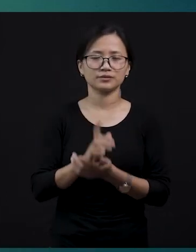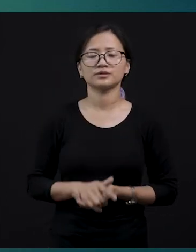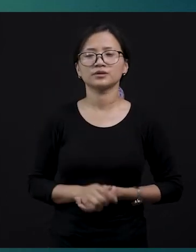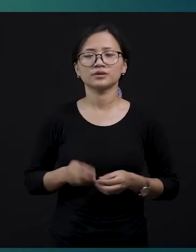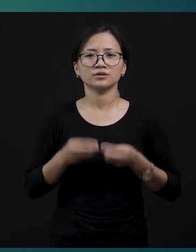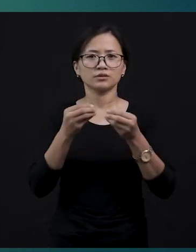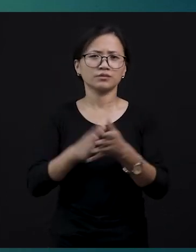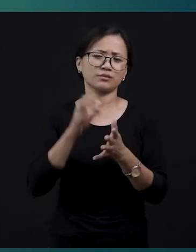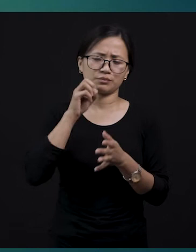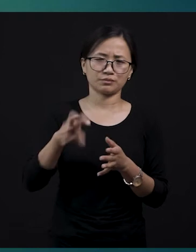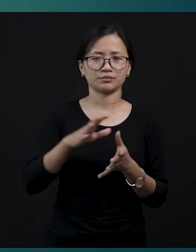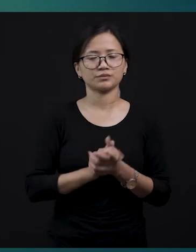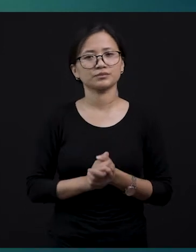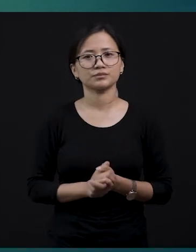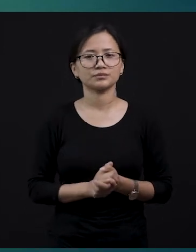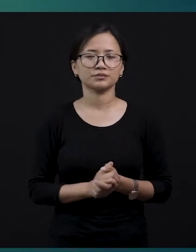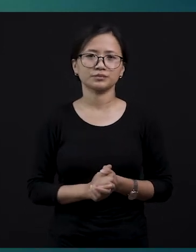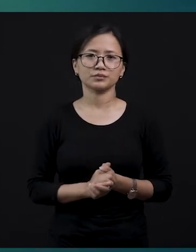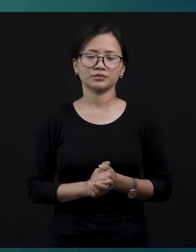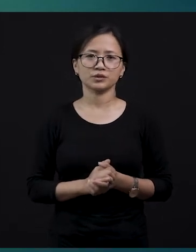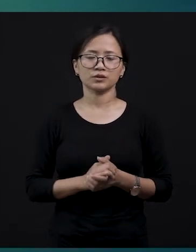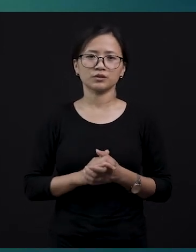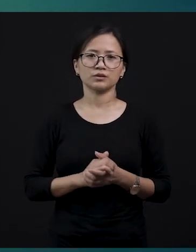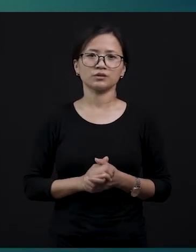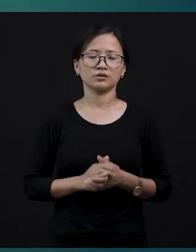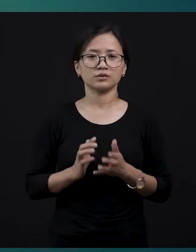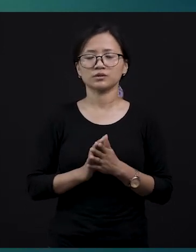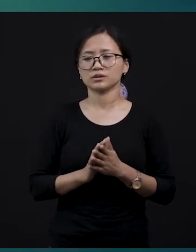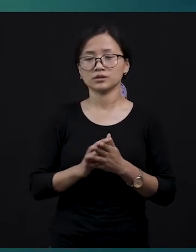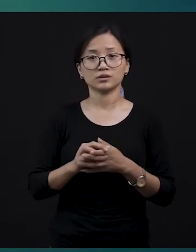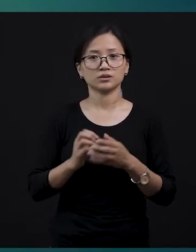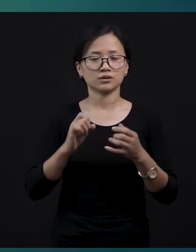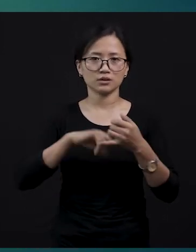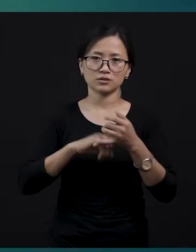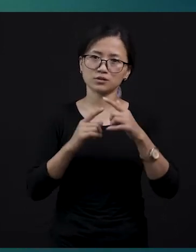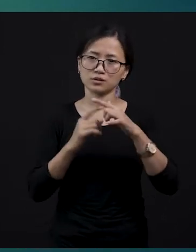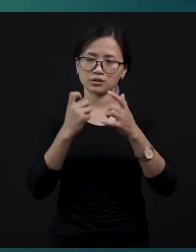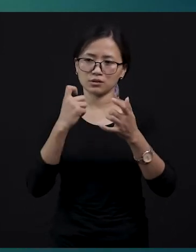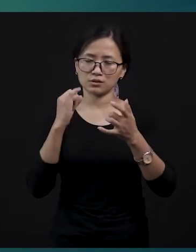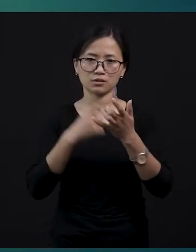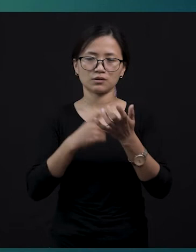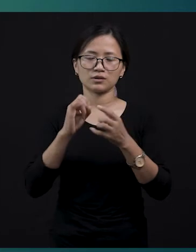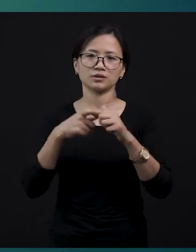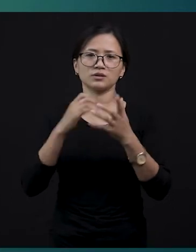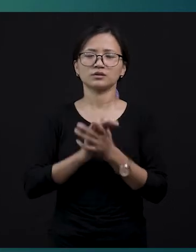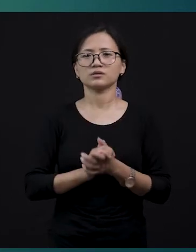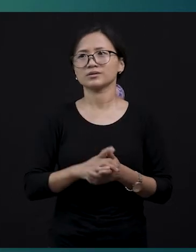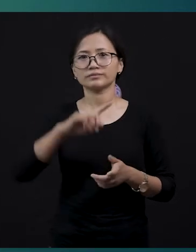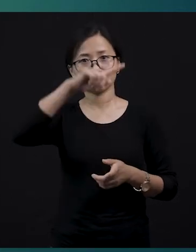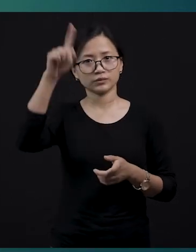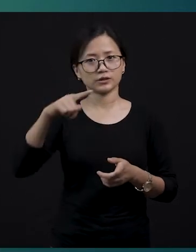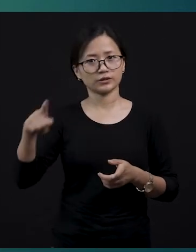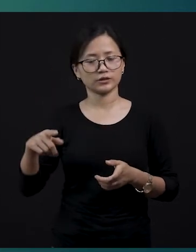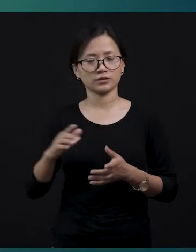gave it a very bad reputation. And then it can strike with lightning strike. That means it's very speed. It may strike you